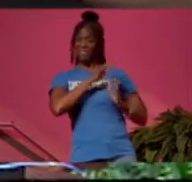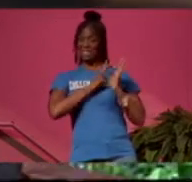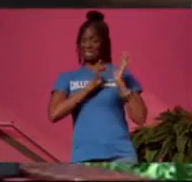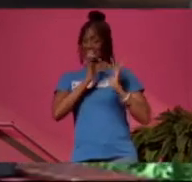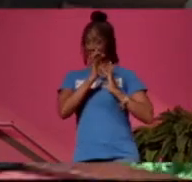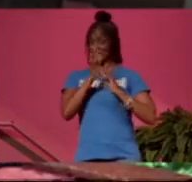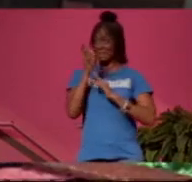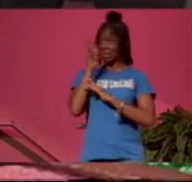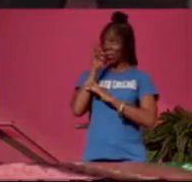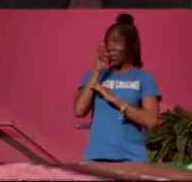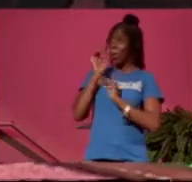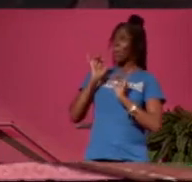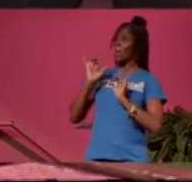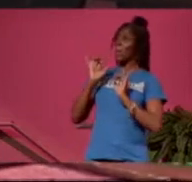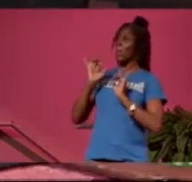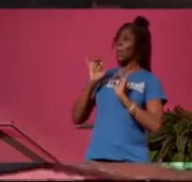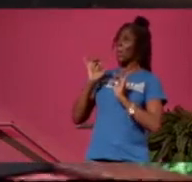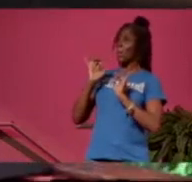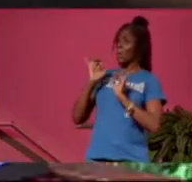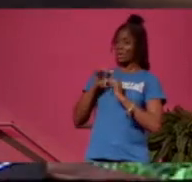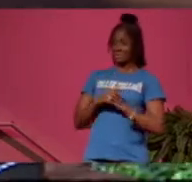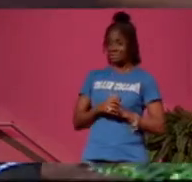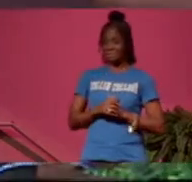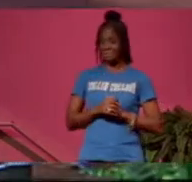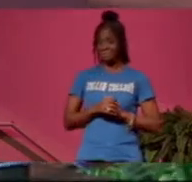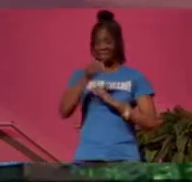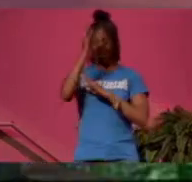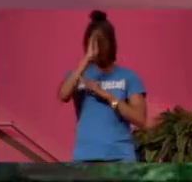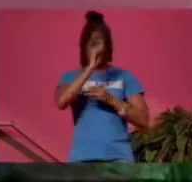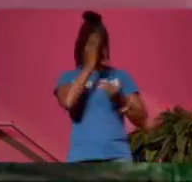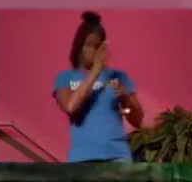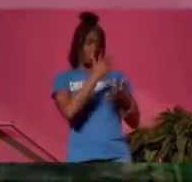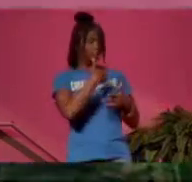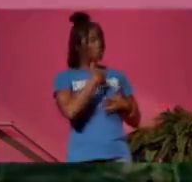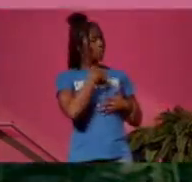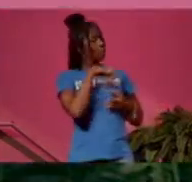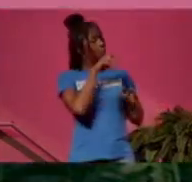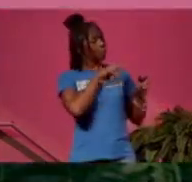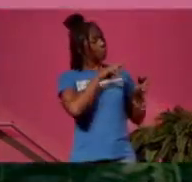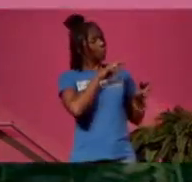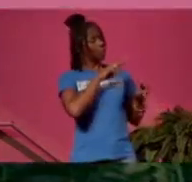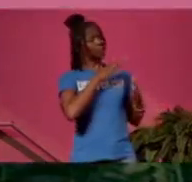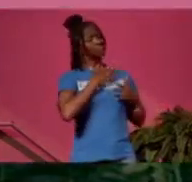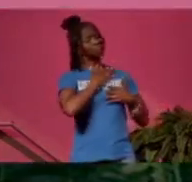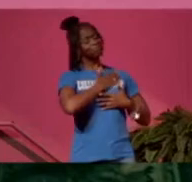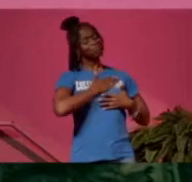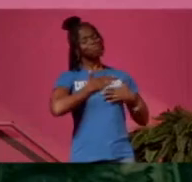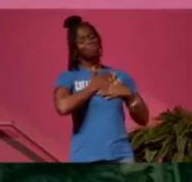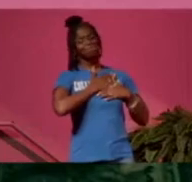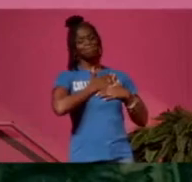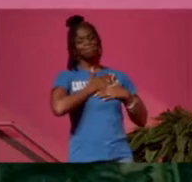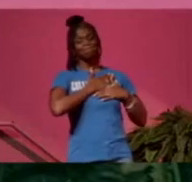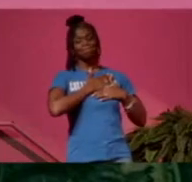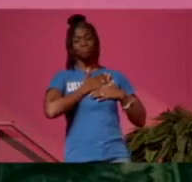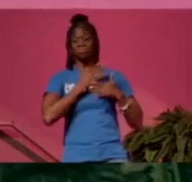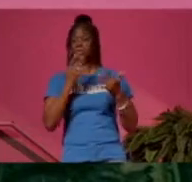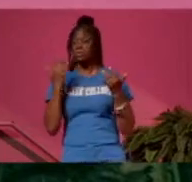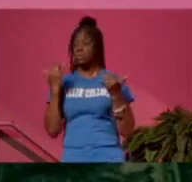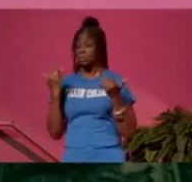With you, I'm well pleased. Remember now, church, this is the